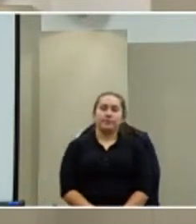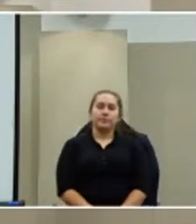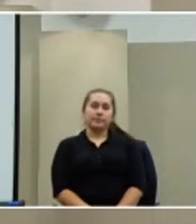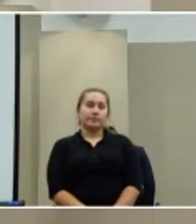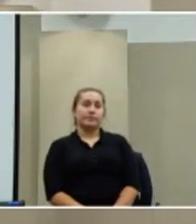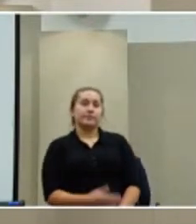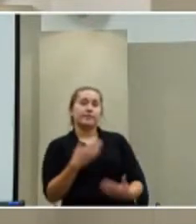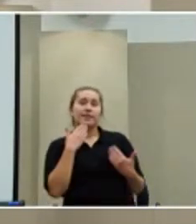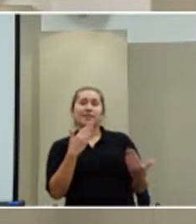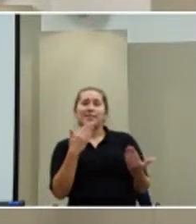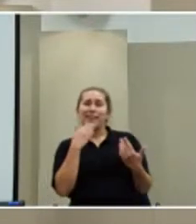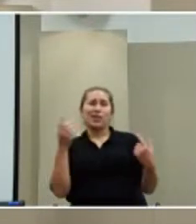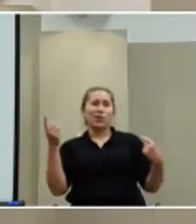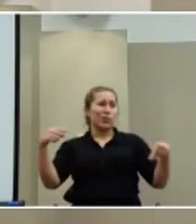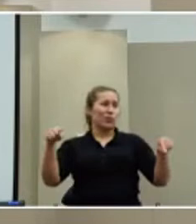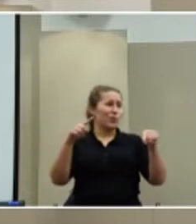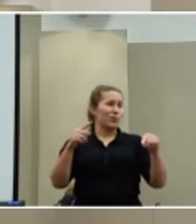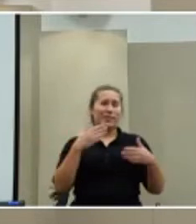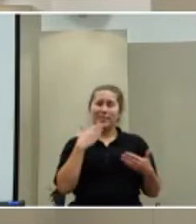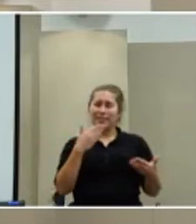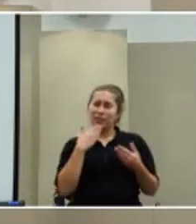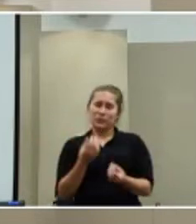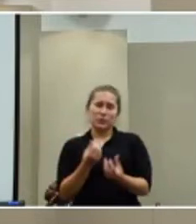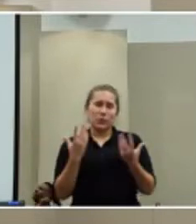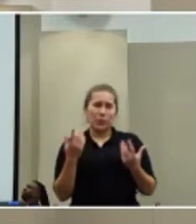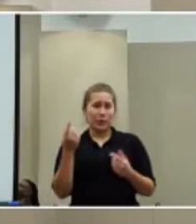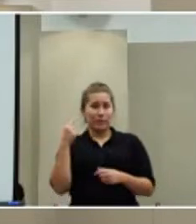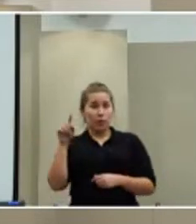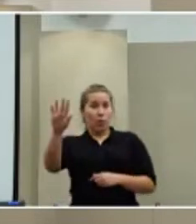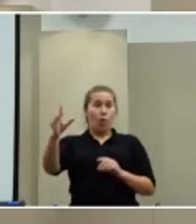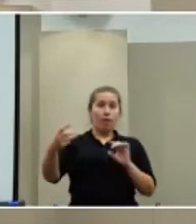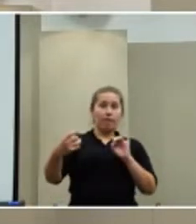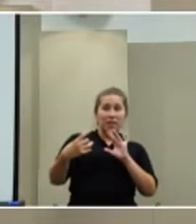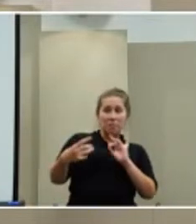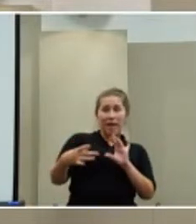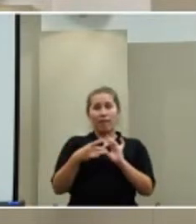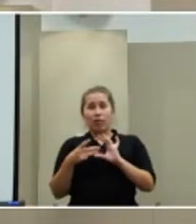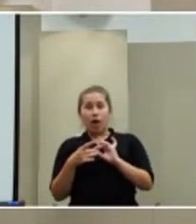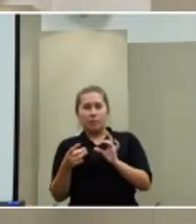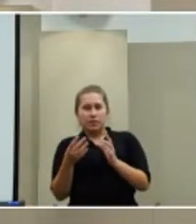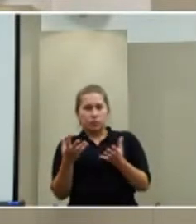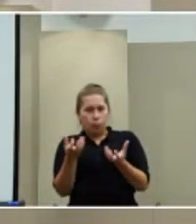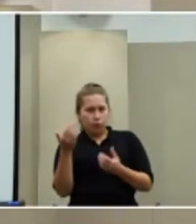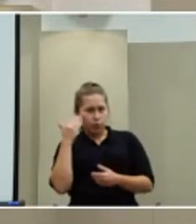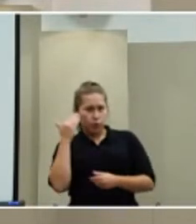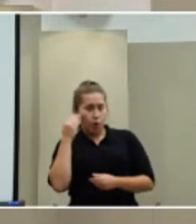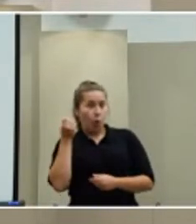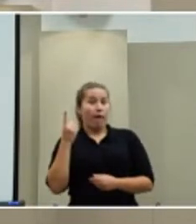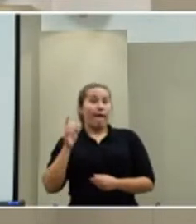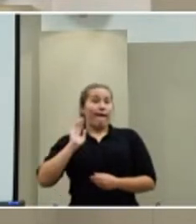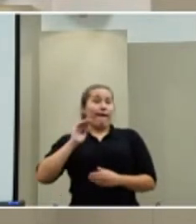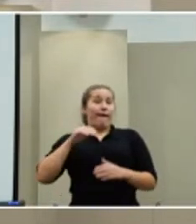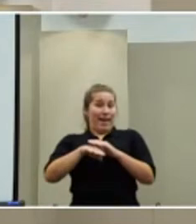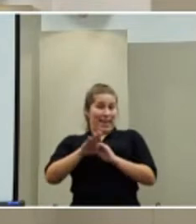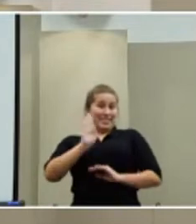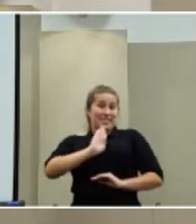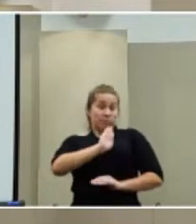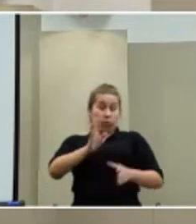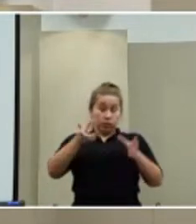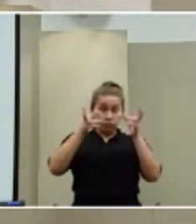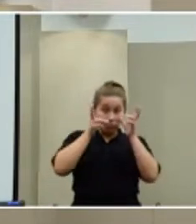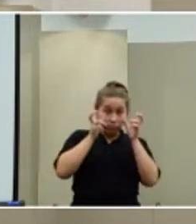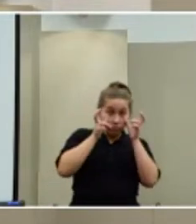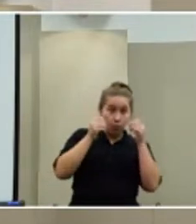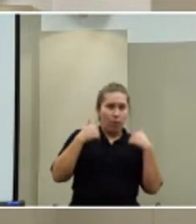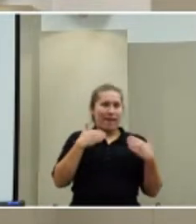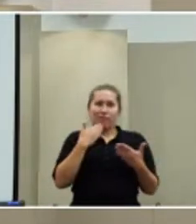And thank you all very much for your comments. We want you to know the Access Board listens. We have